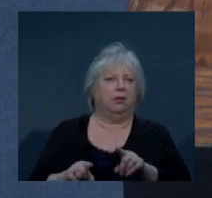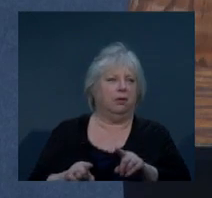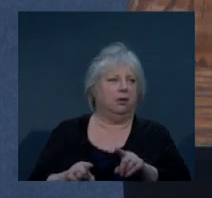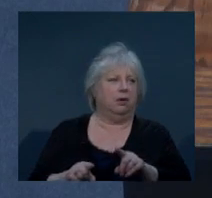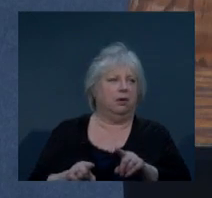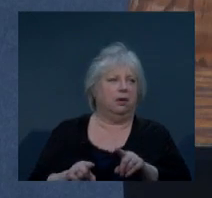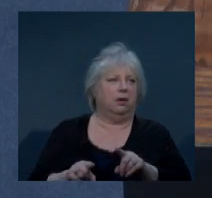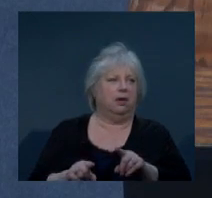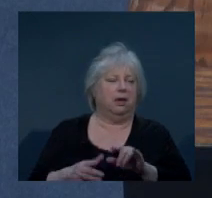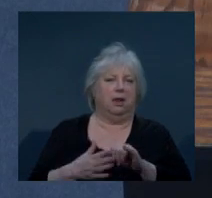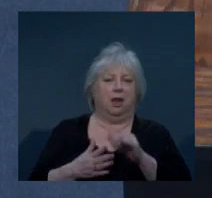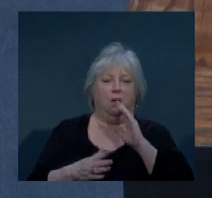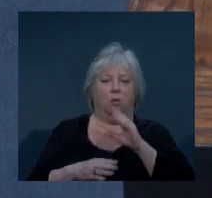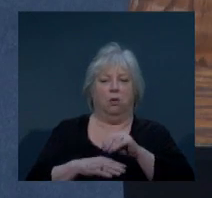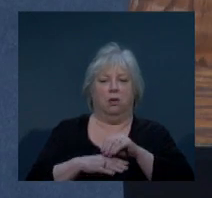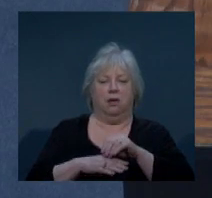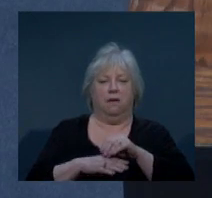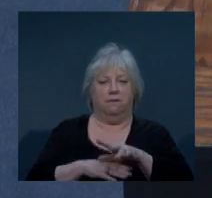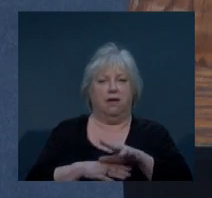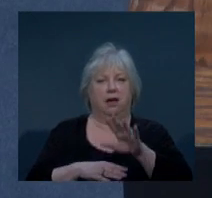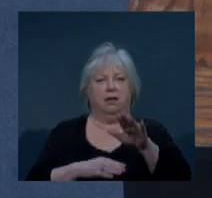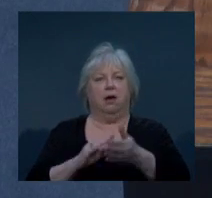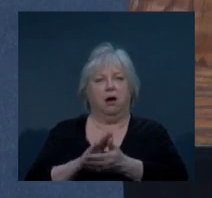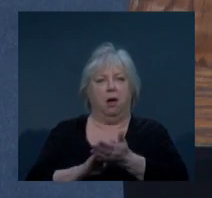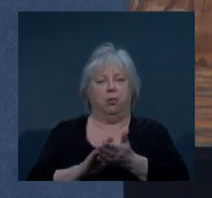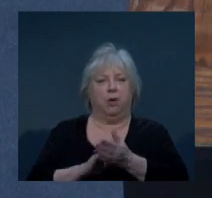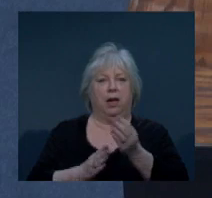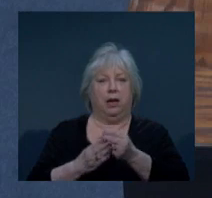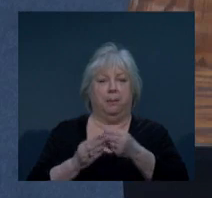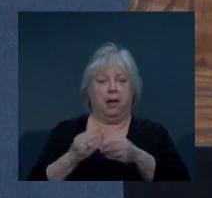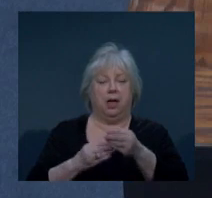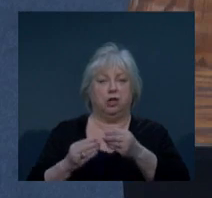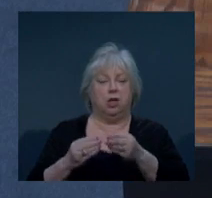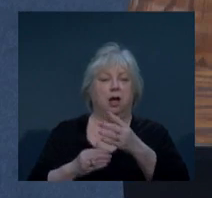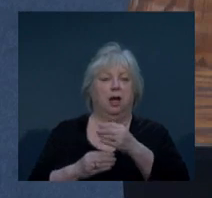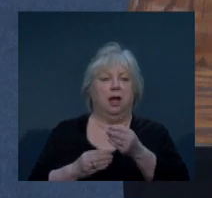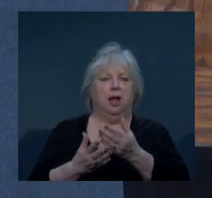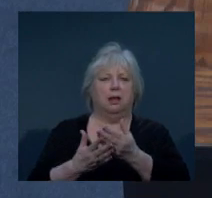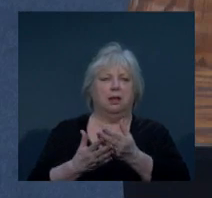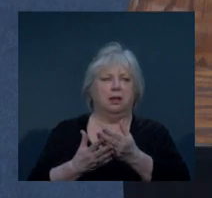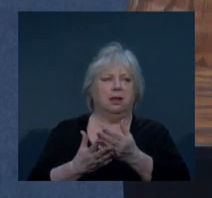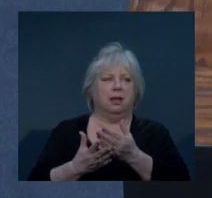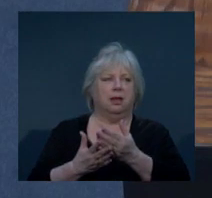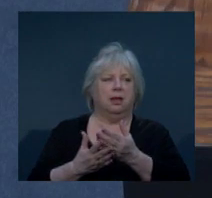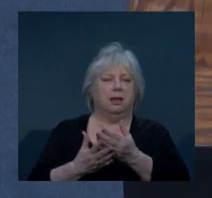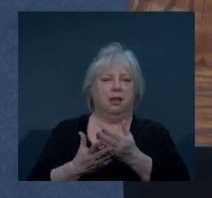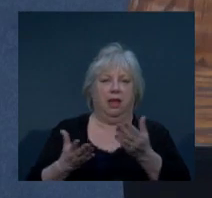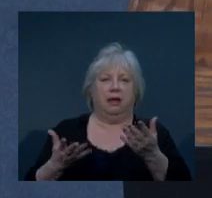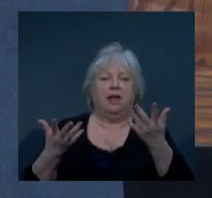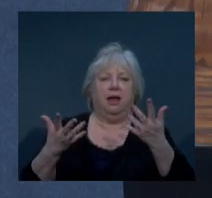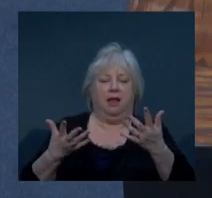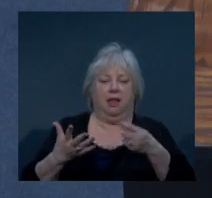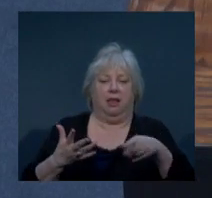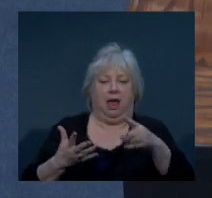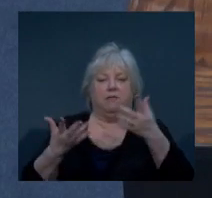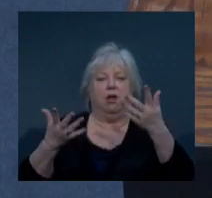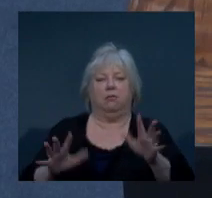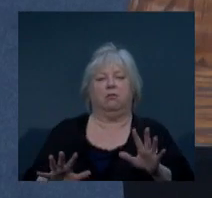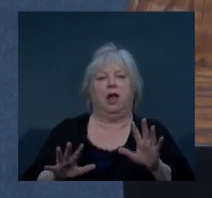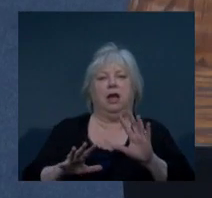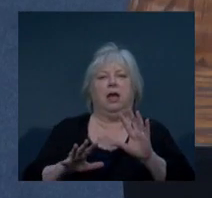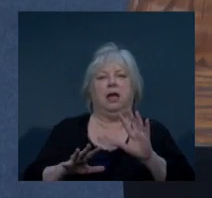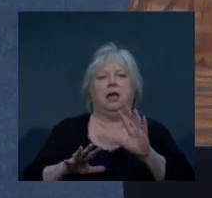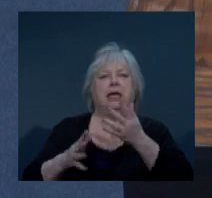would affect their operating budget and things that like they already have set